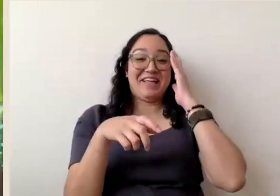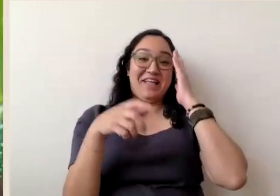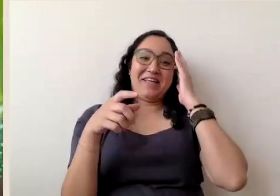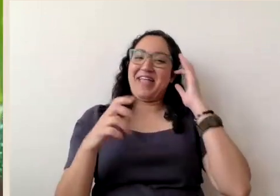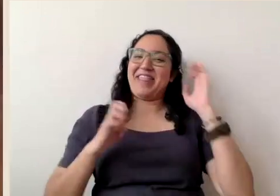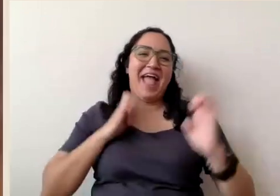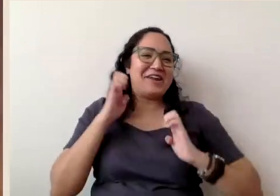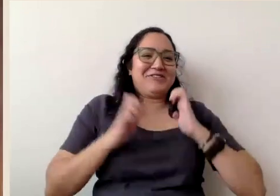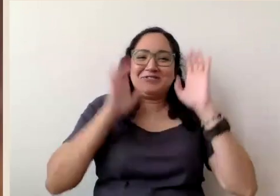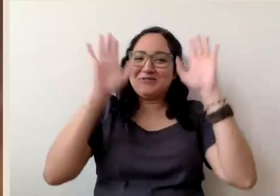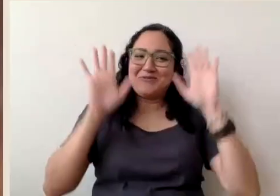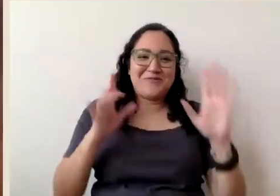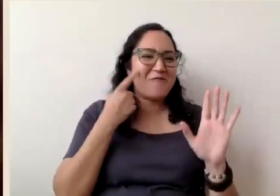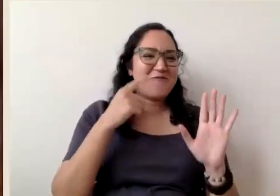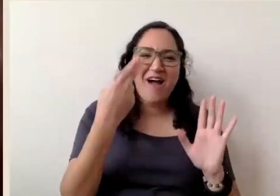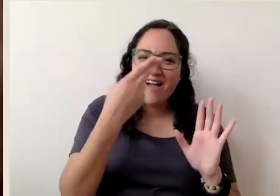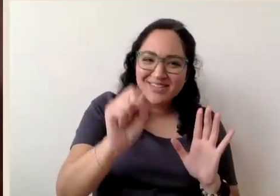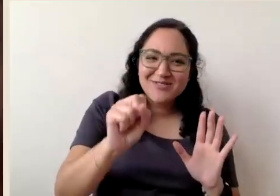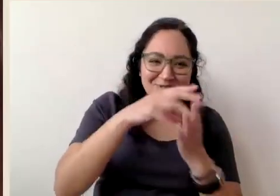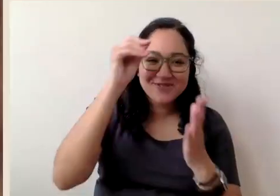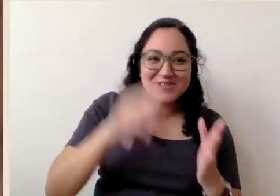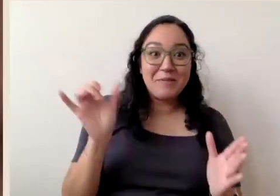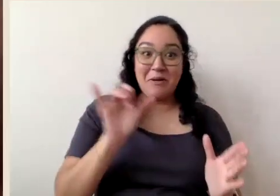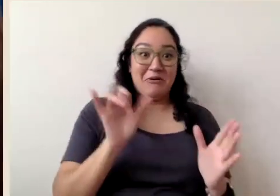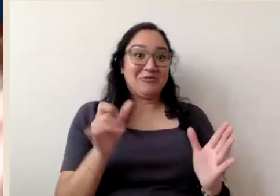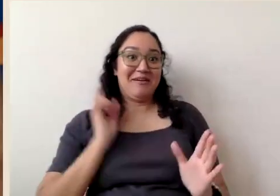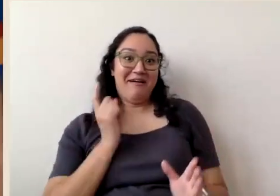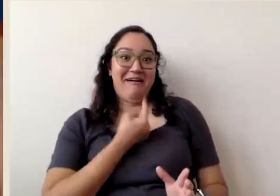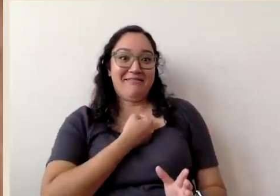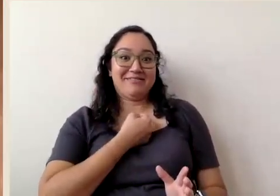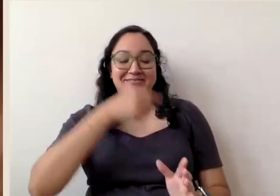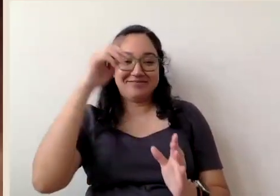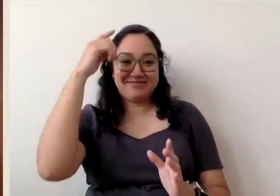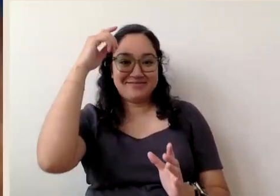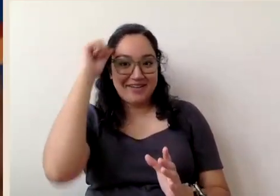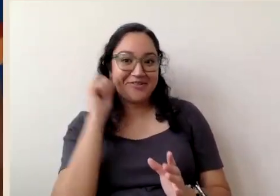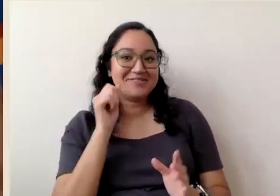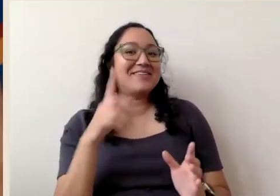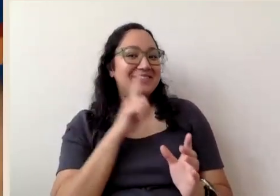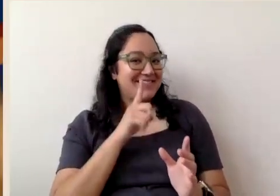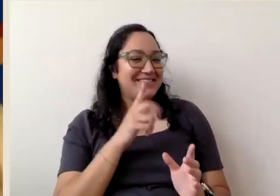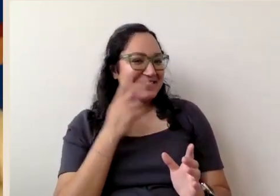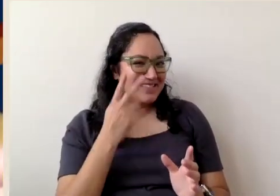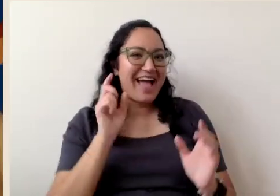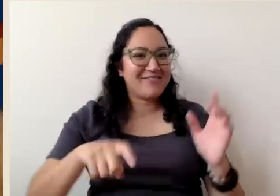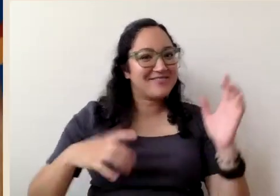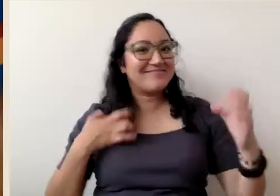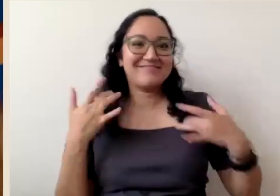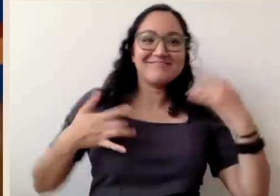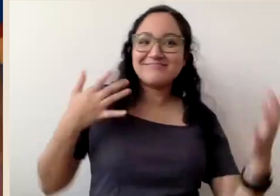is great for high school students and for all of us adults too. But see, that's why we have to be energetic